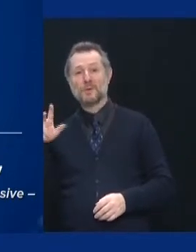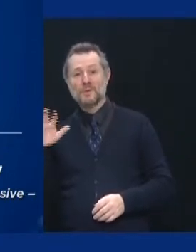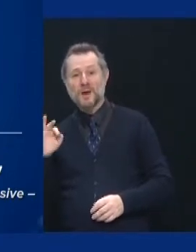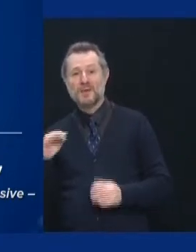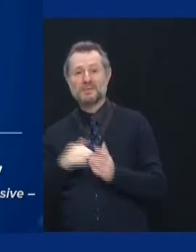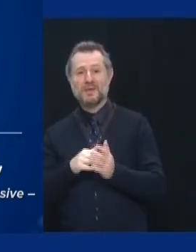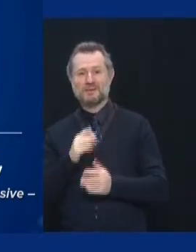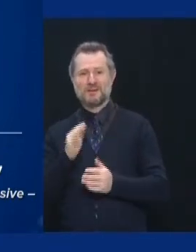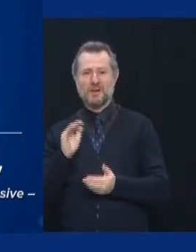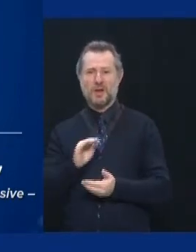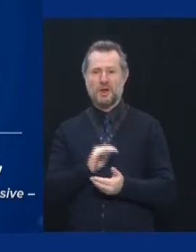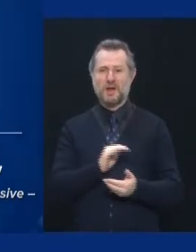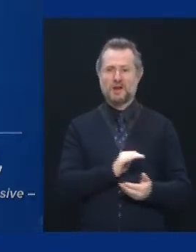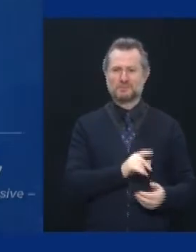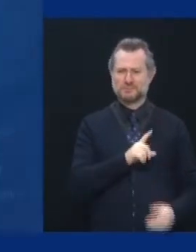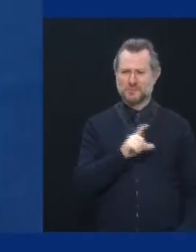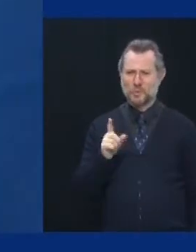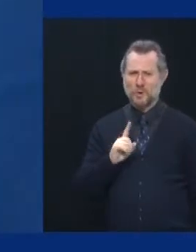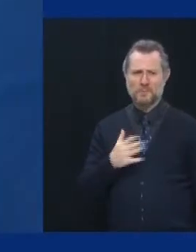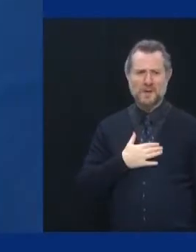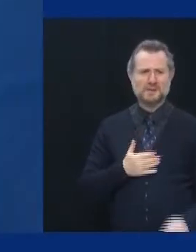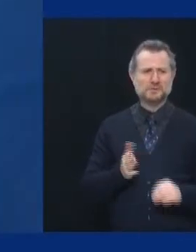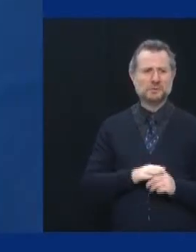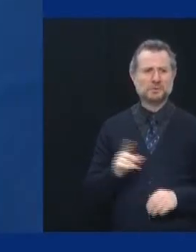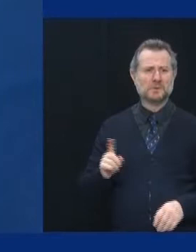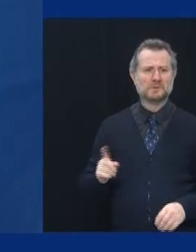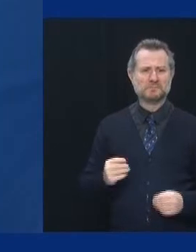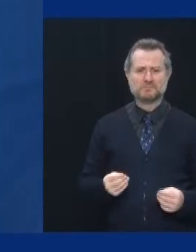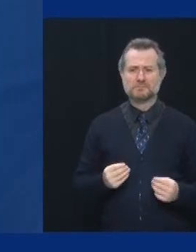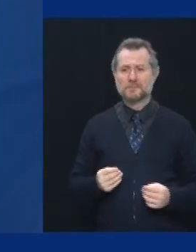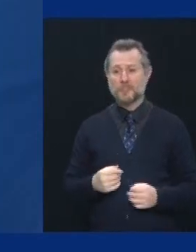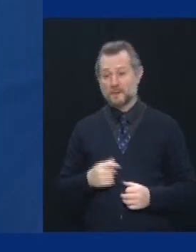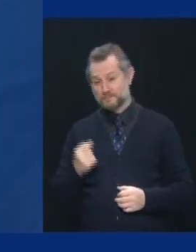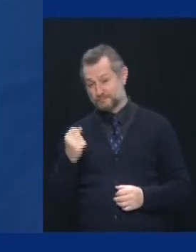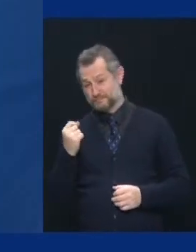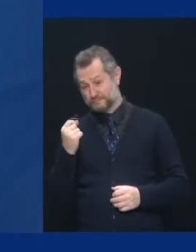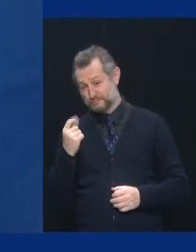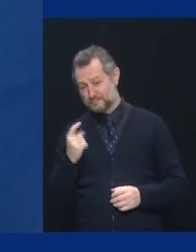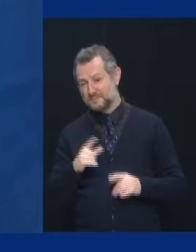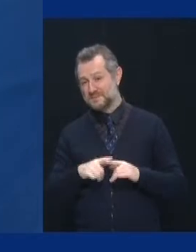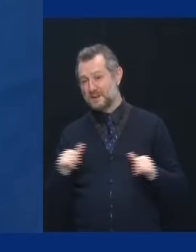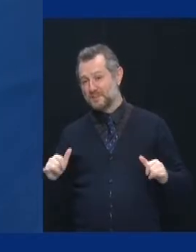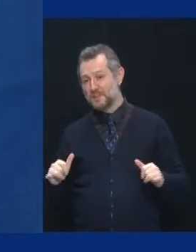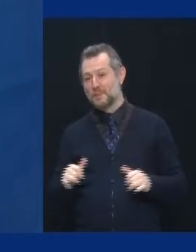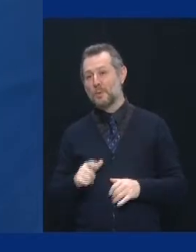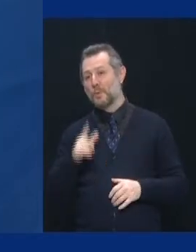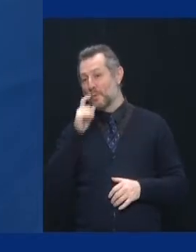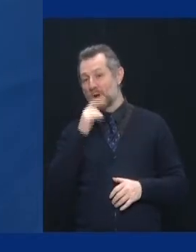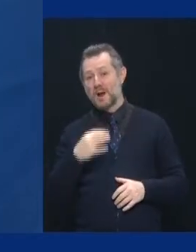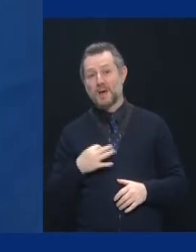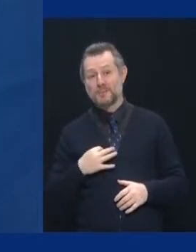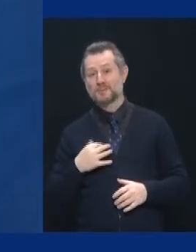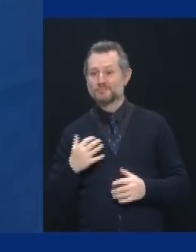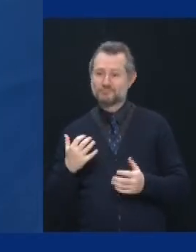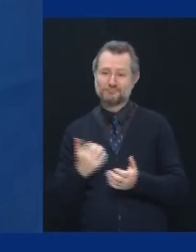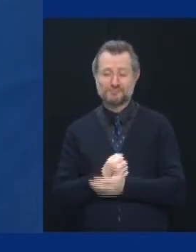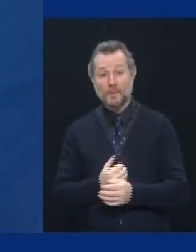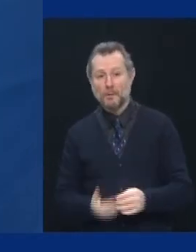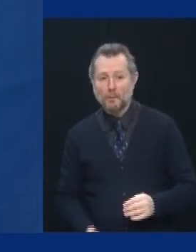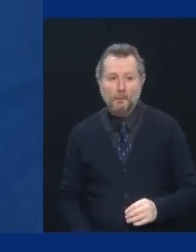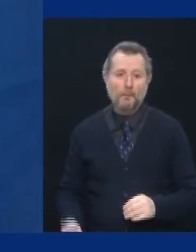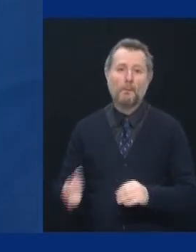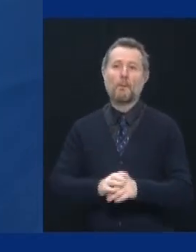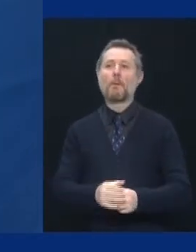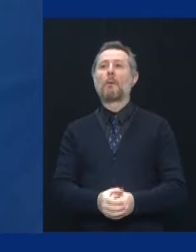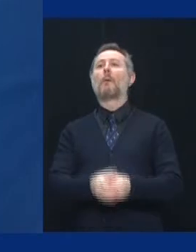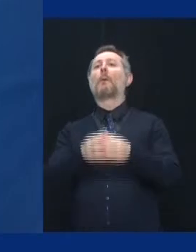no increase. But there was this tremendous increase in eligibility. So now you have